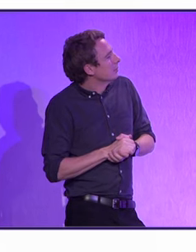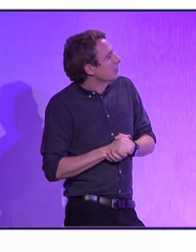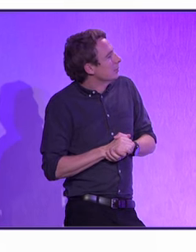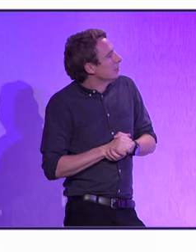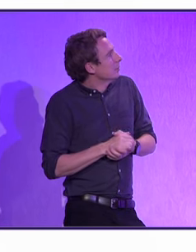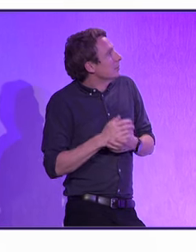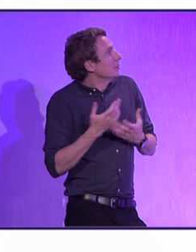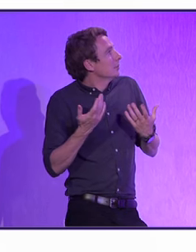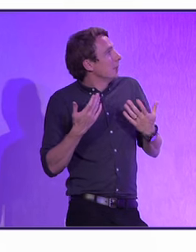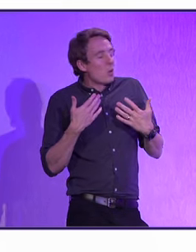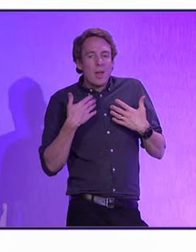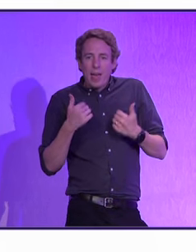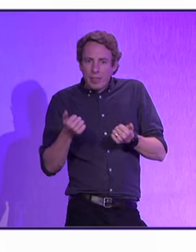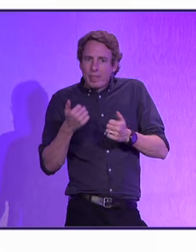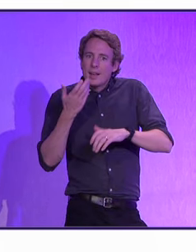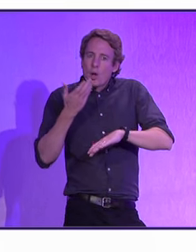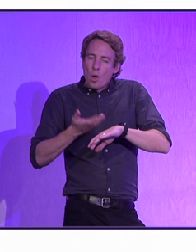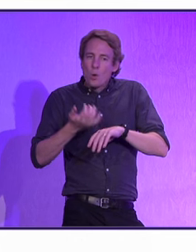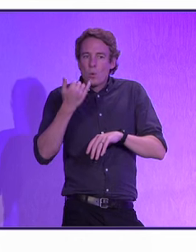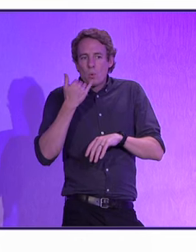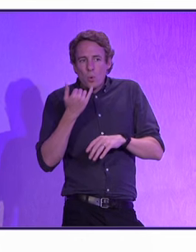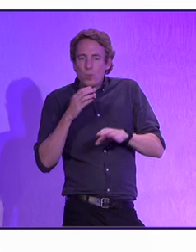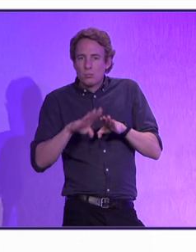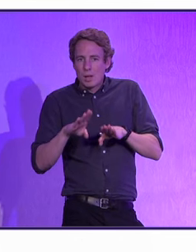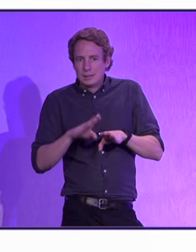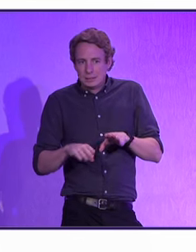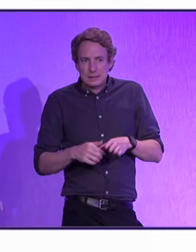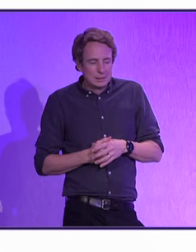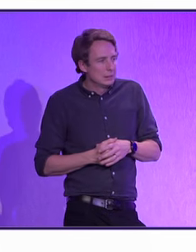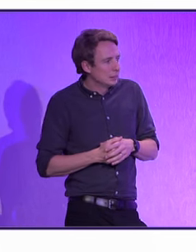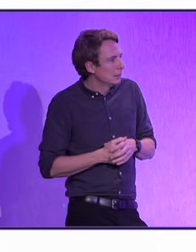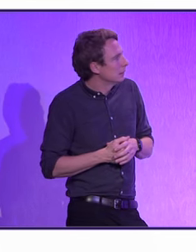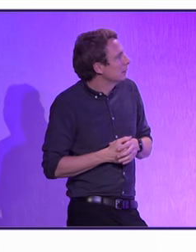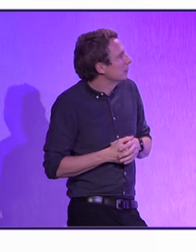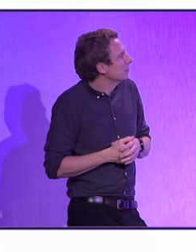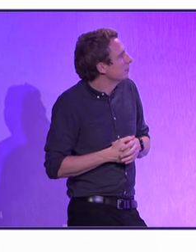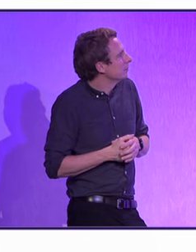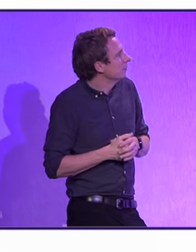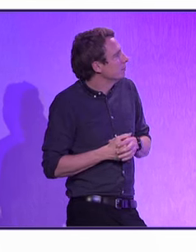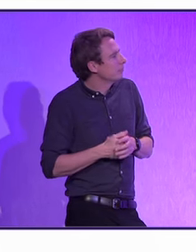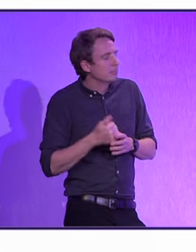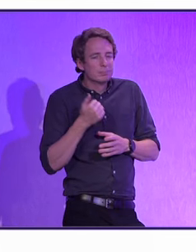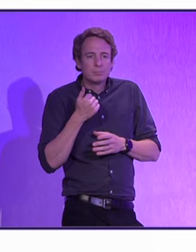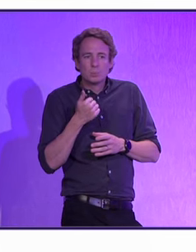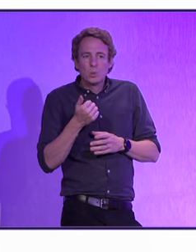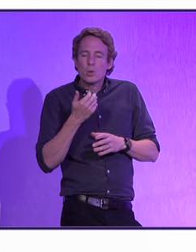So other things are like healthy on-call practices. You know, working on good